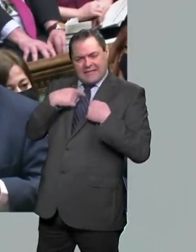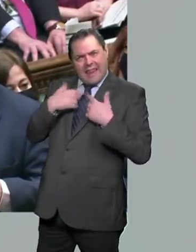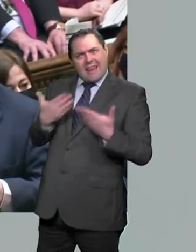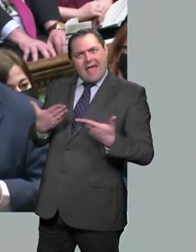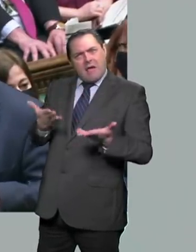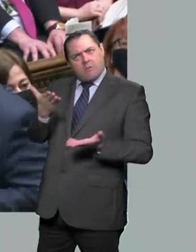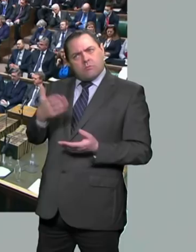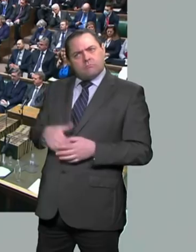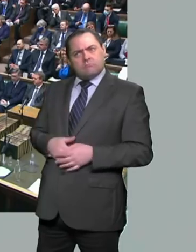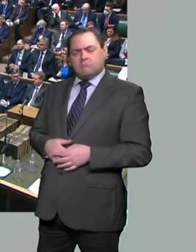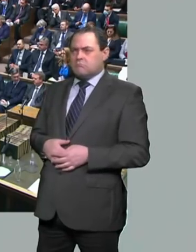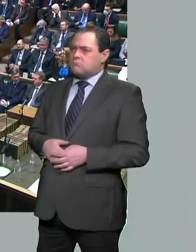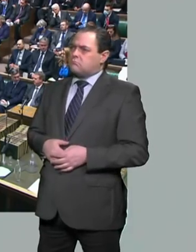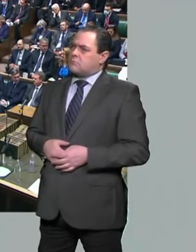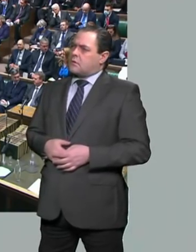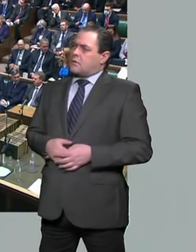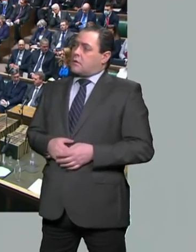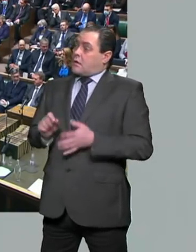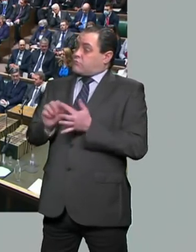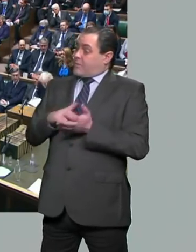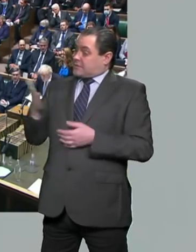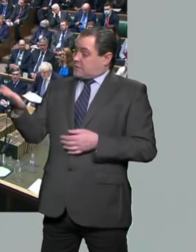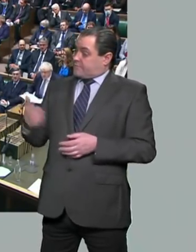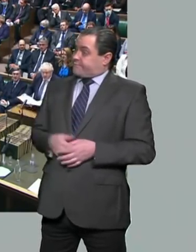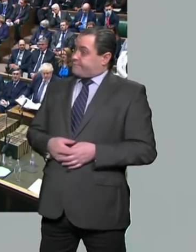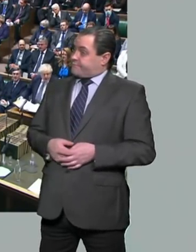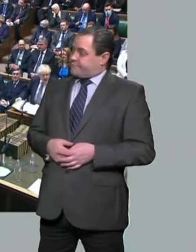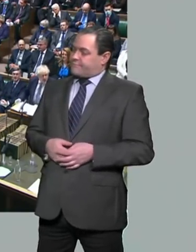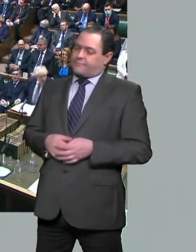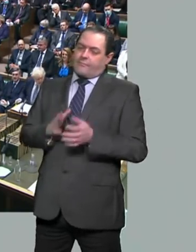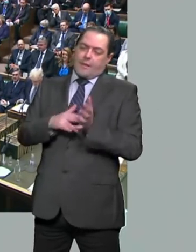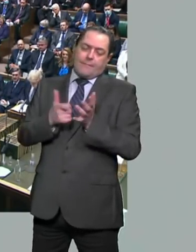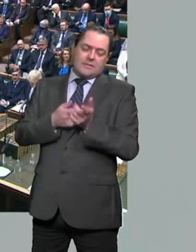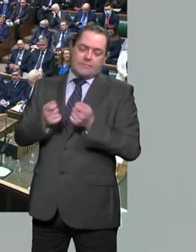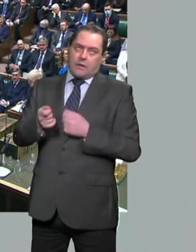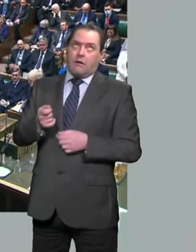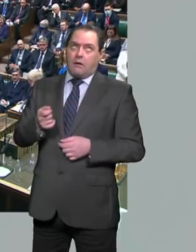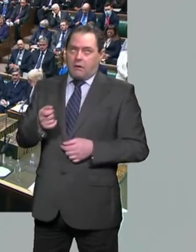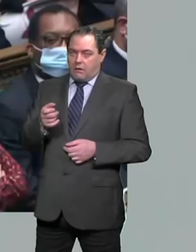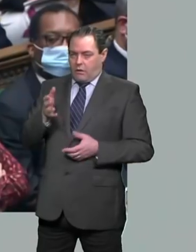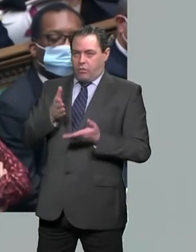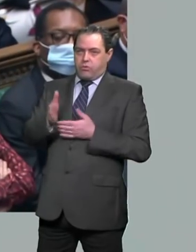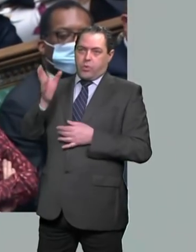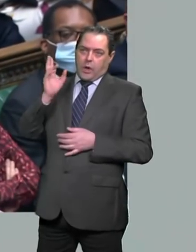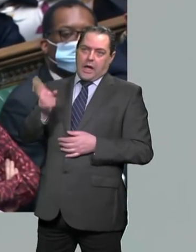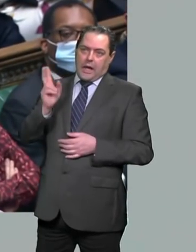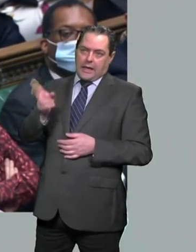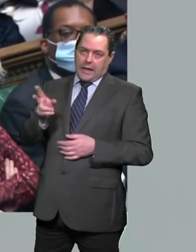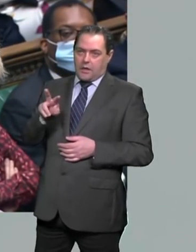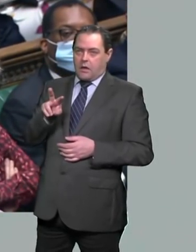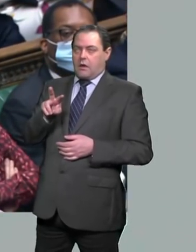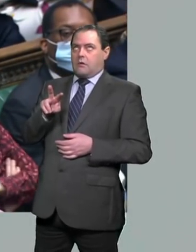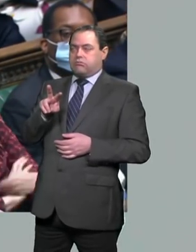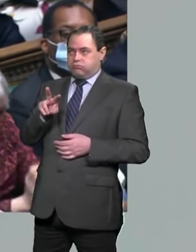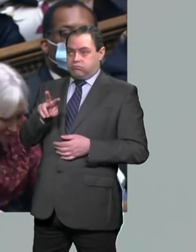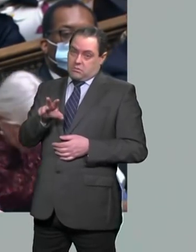exactly where he was. Prime Minister. Well, Mr. Speaker, here we go again, says the right honourable gentleman